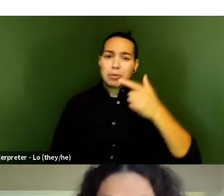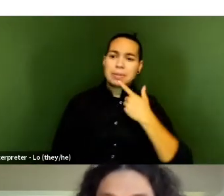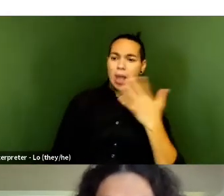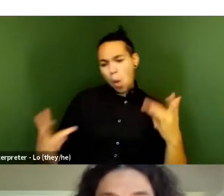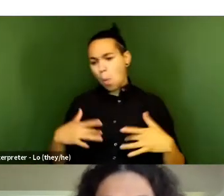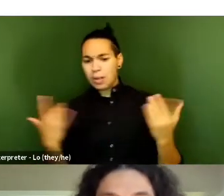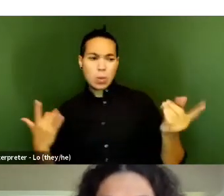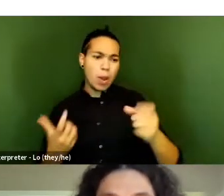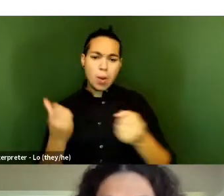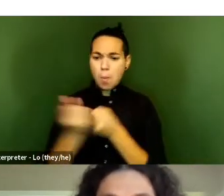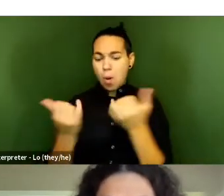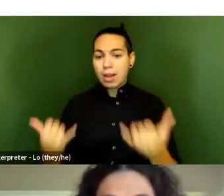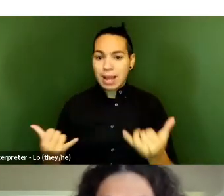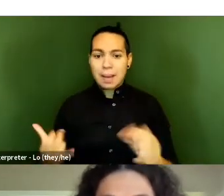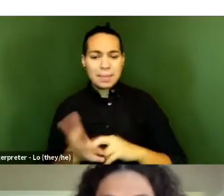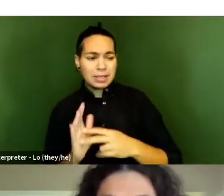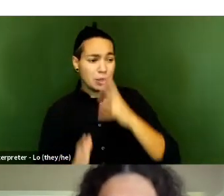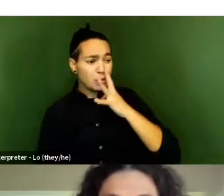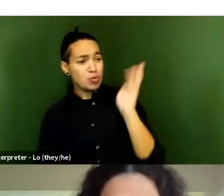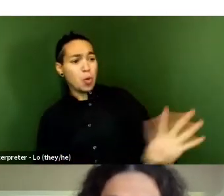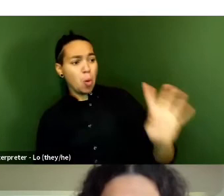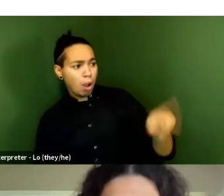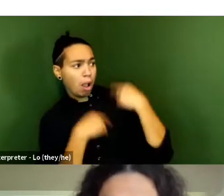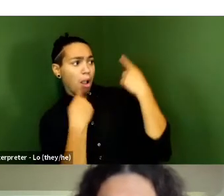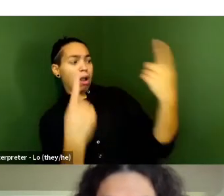of cross-struggle unity and coalitions.